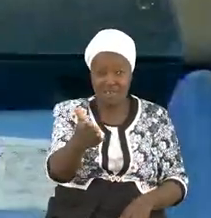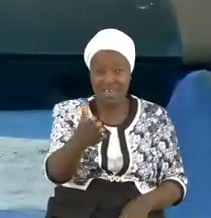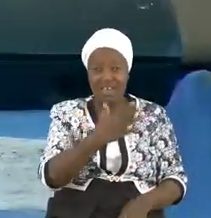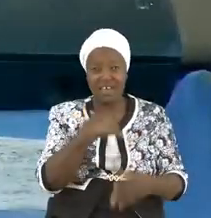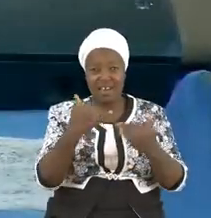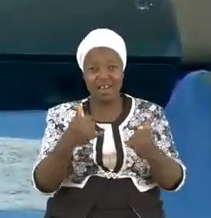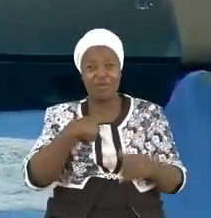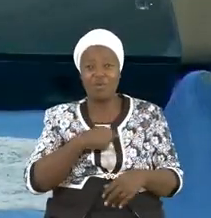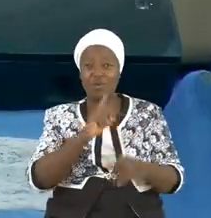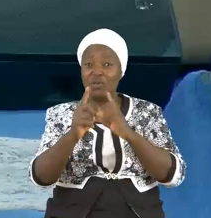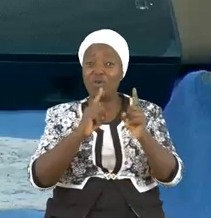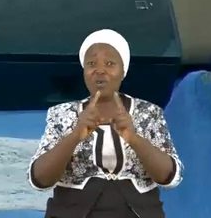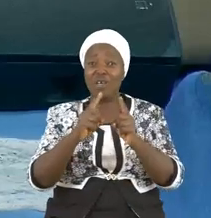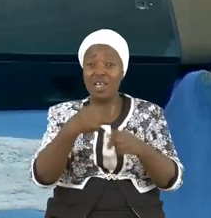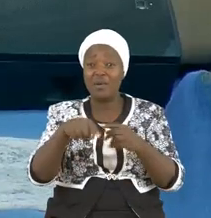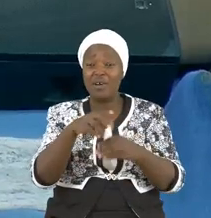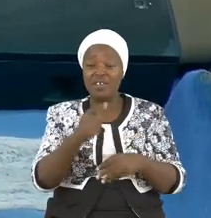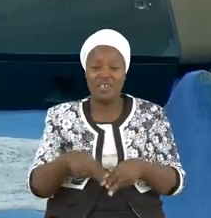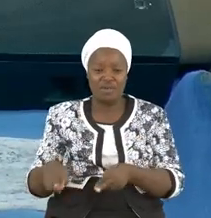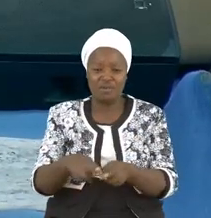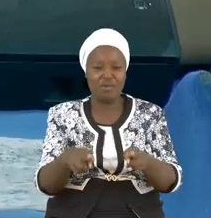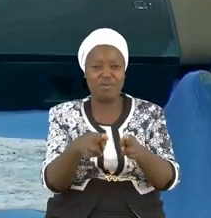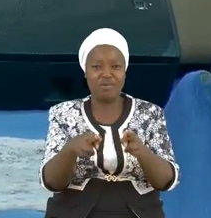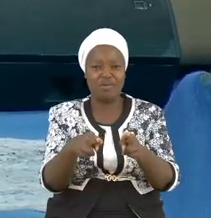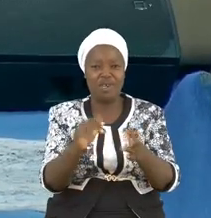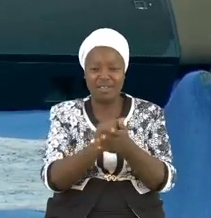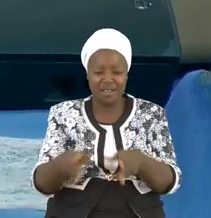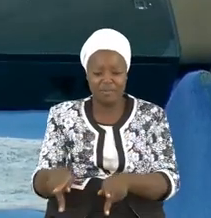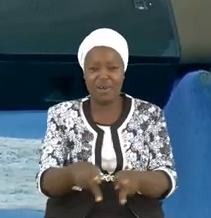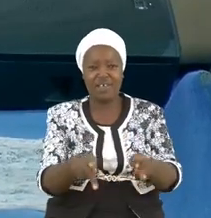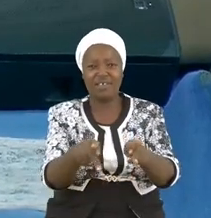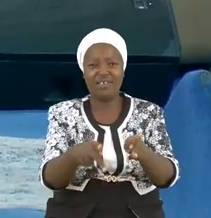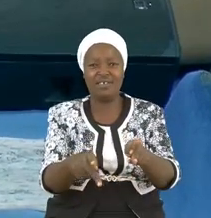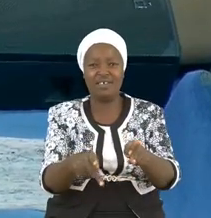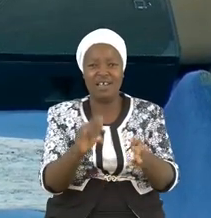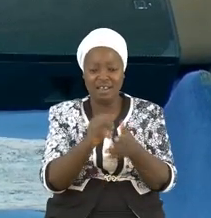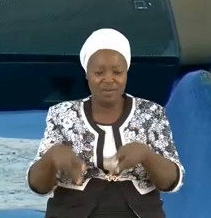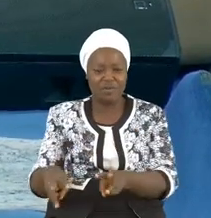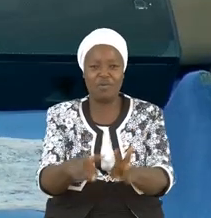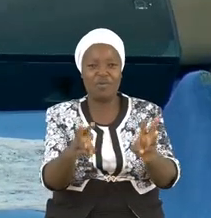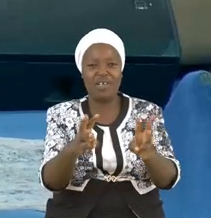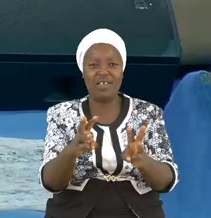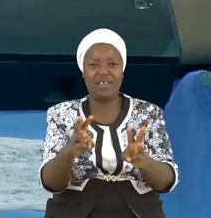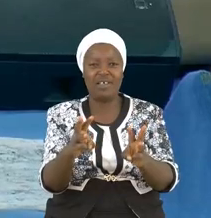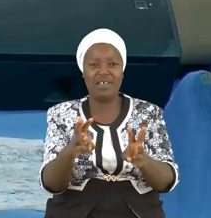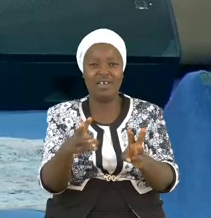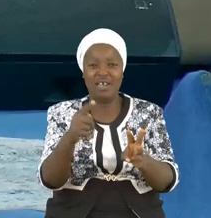about the road, the path, the way, the express